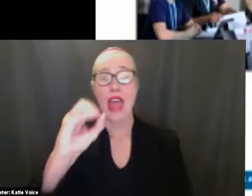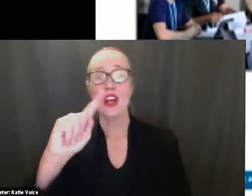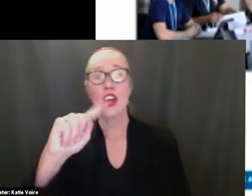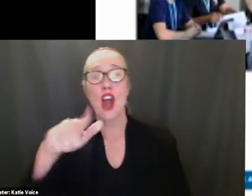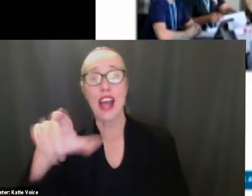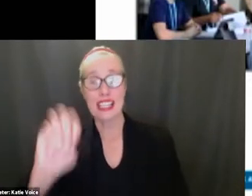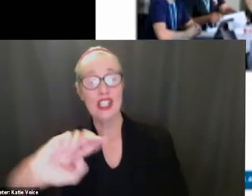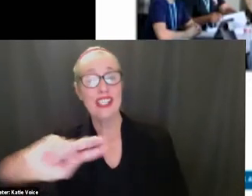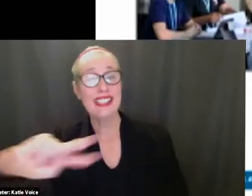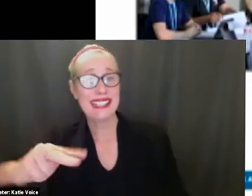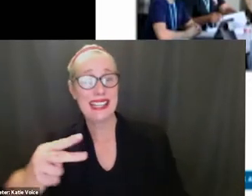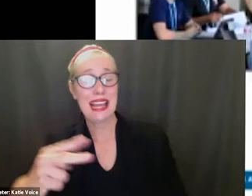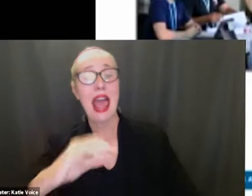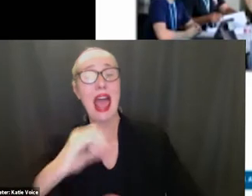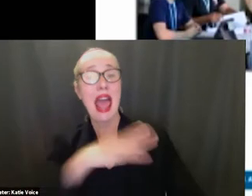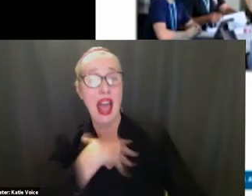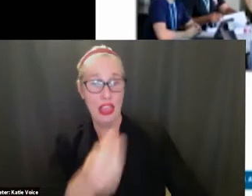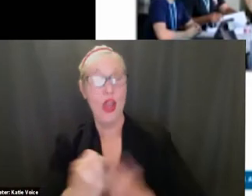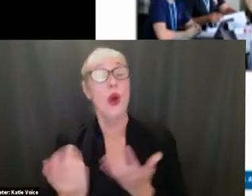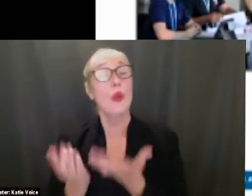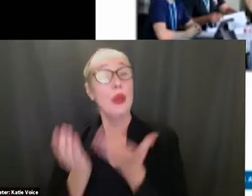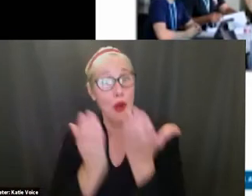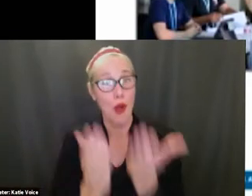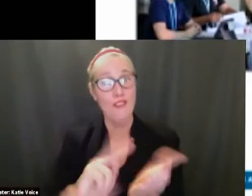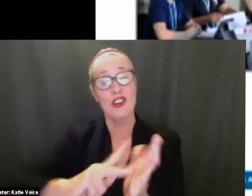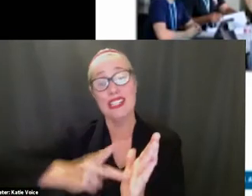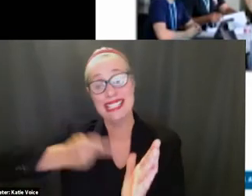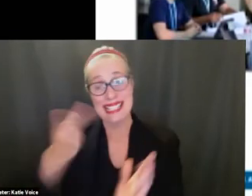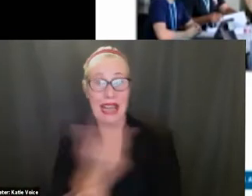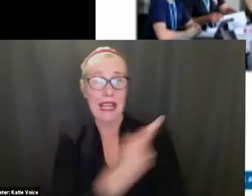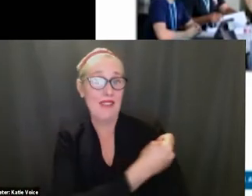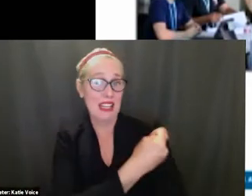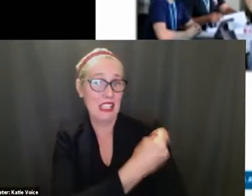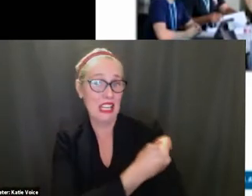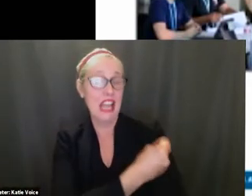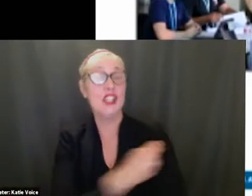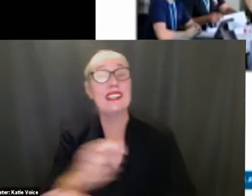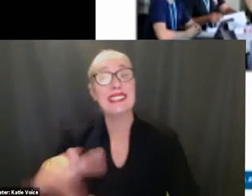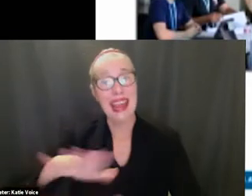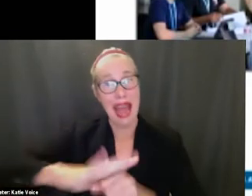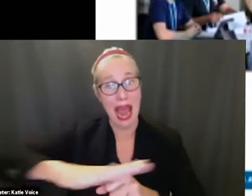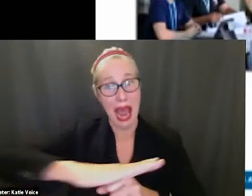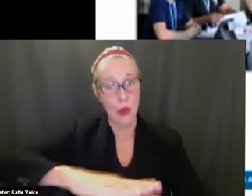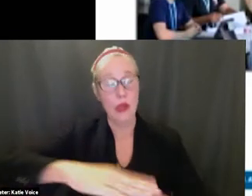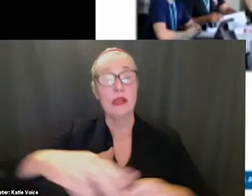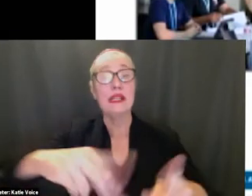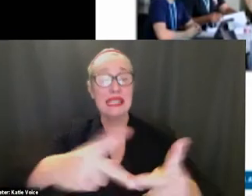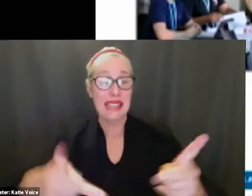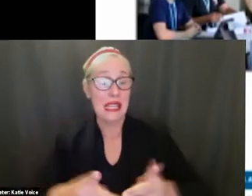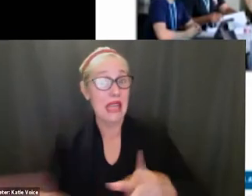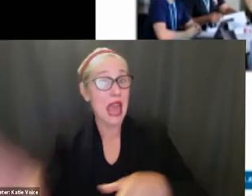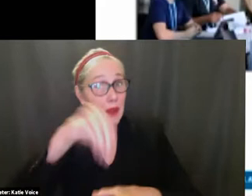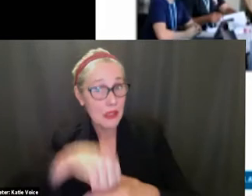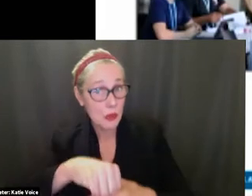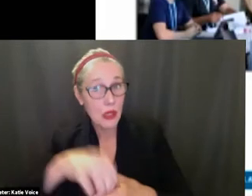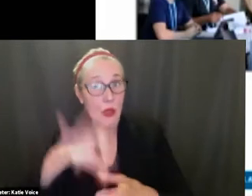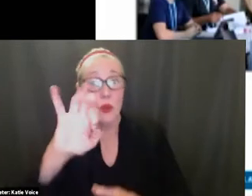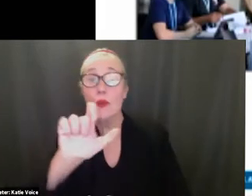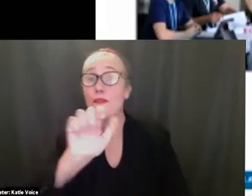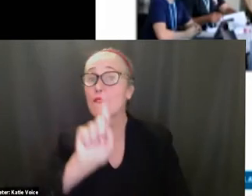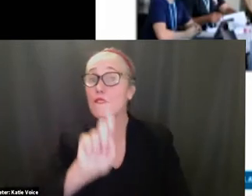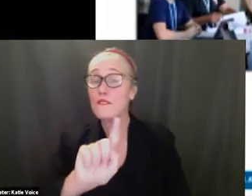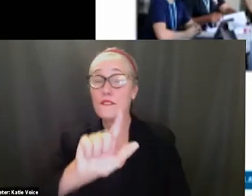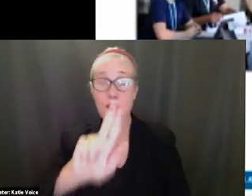second dose vaccinations at our secondary sites we will also be including flu shots as well as